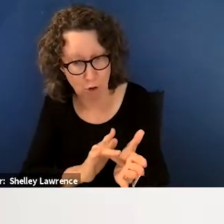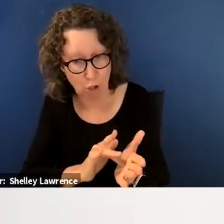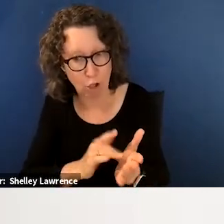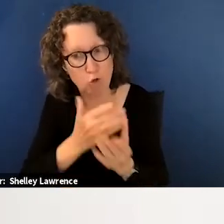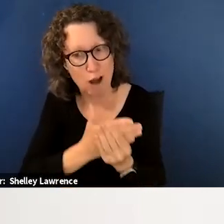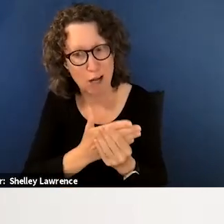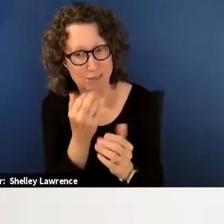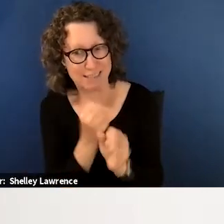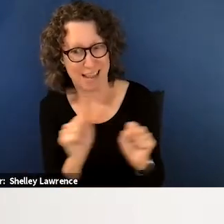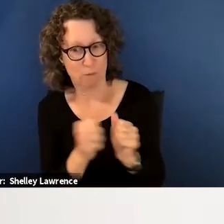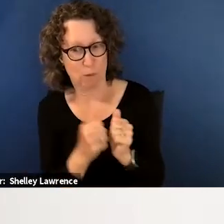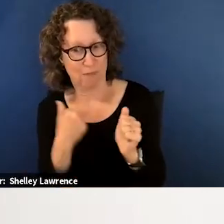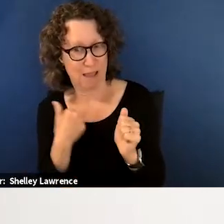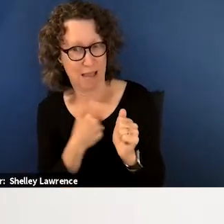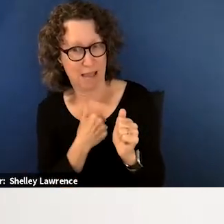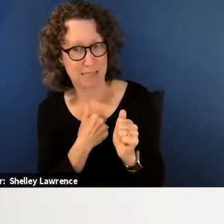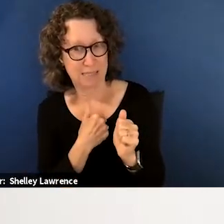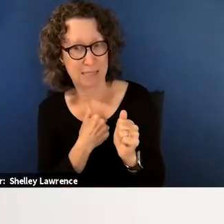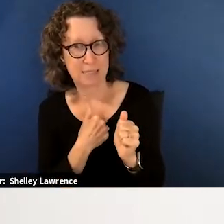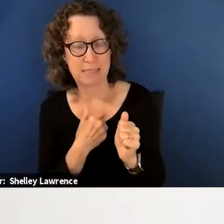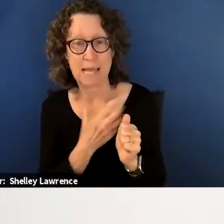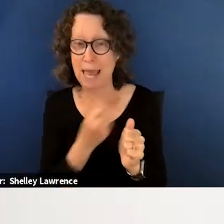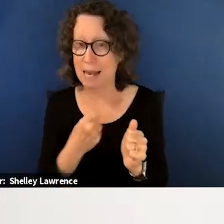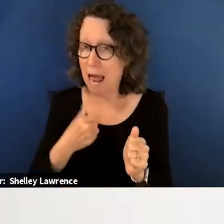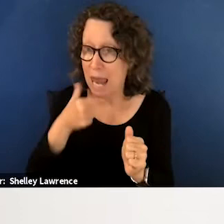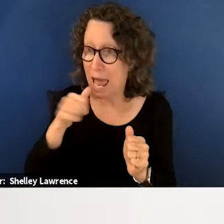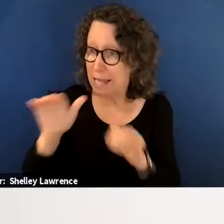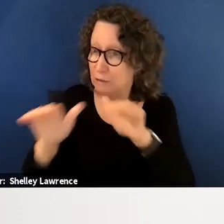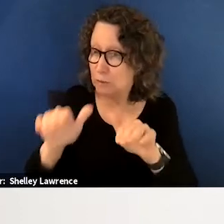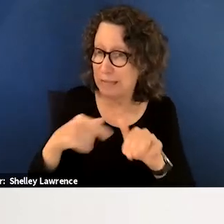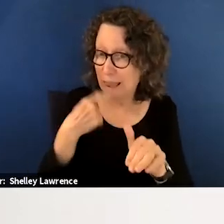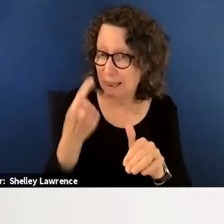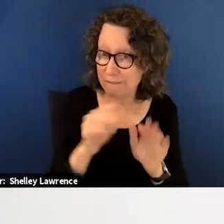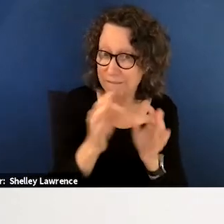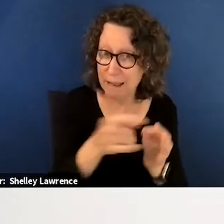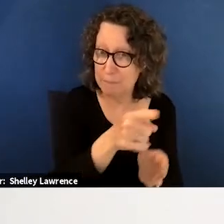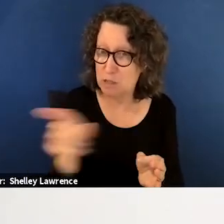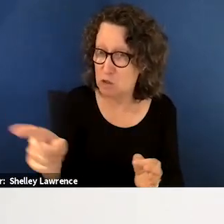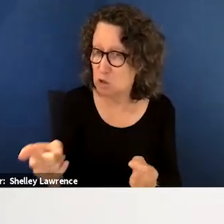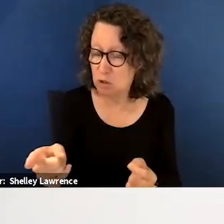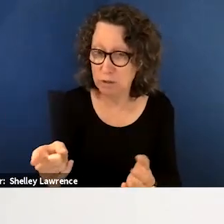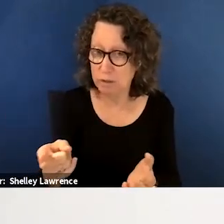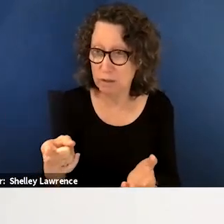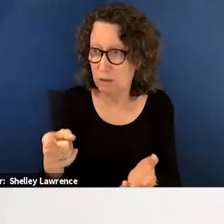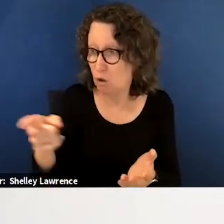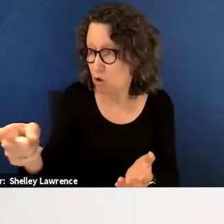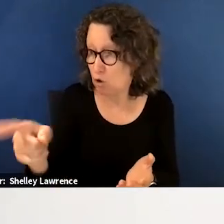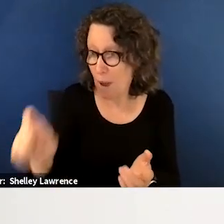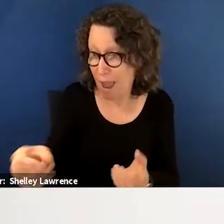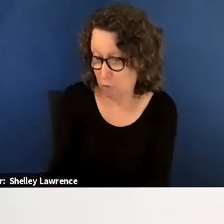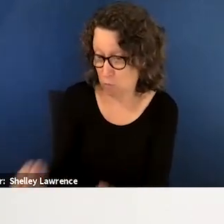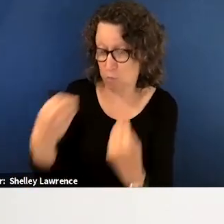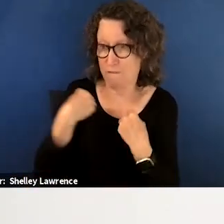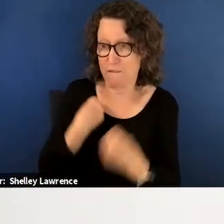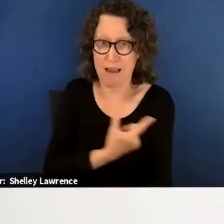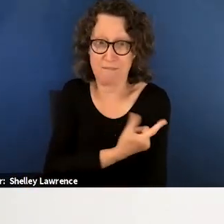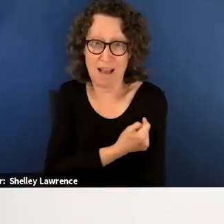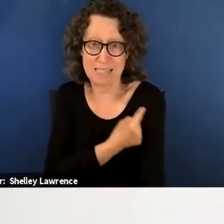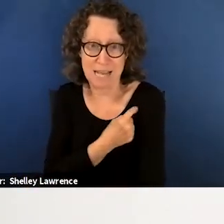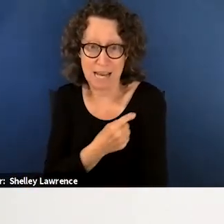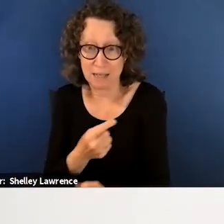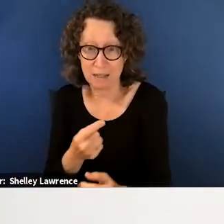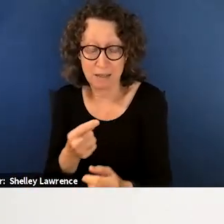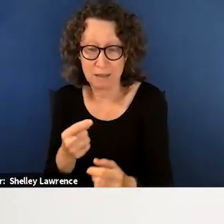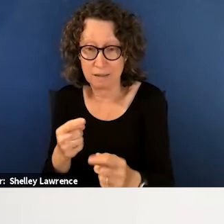with us? And I always like to remind families, you have to you have to provide vaccination records in